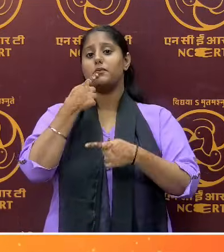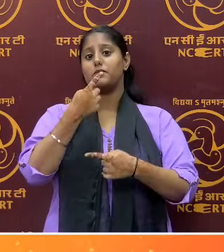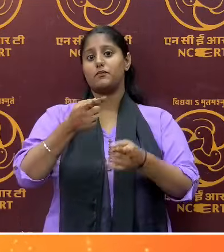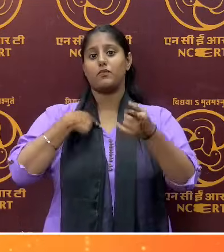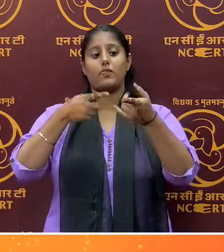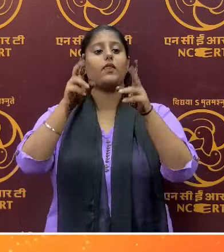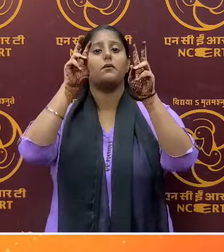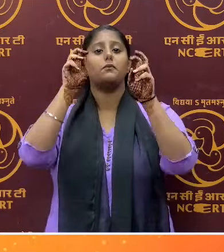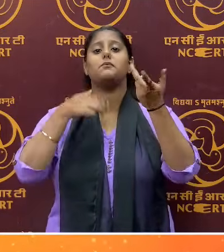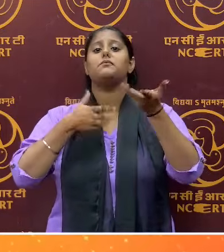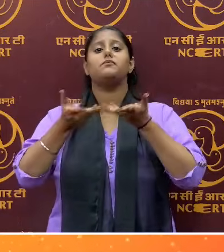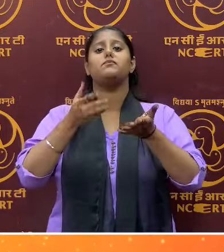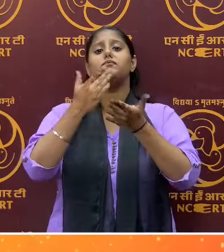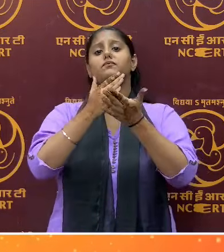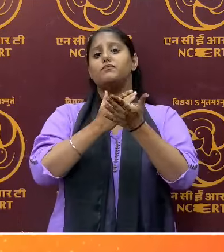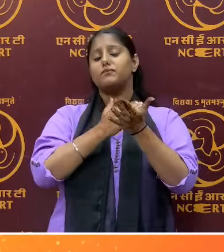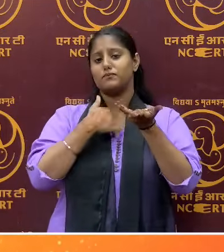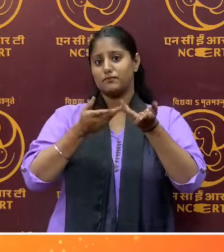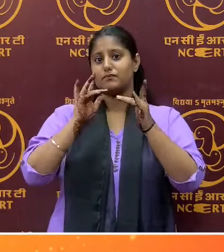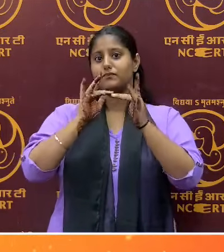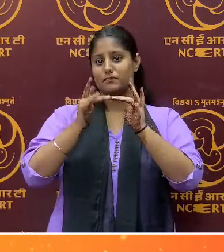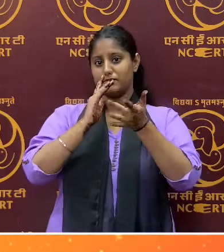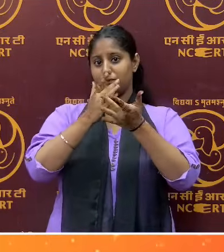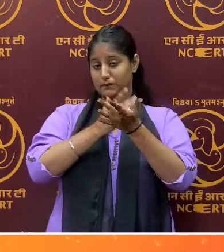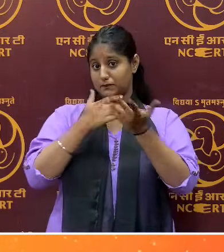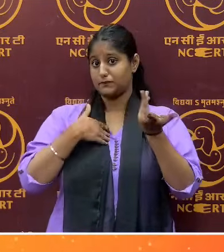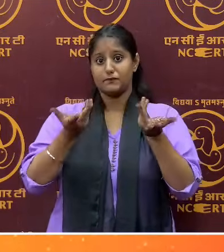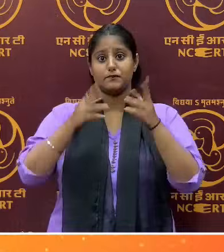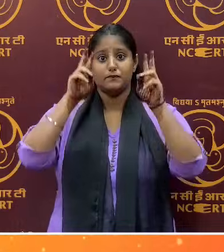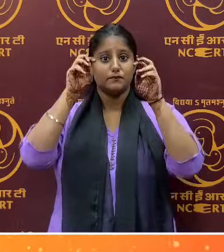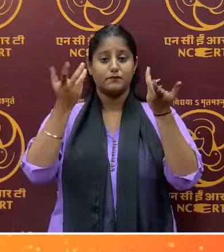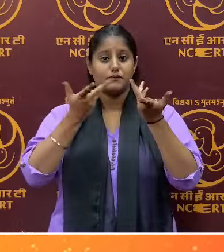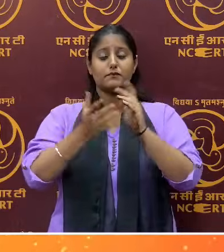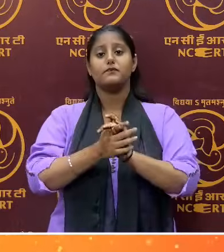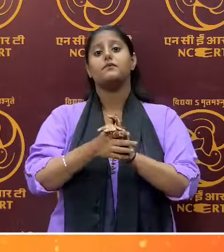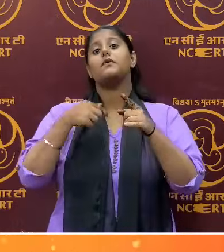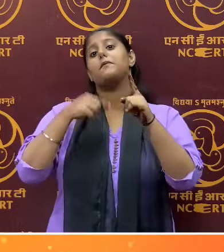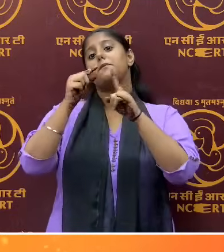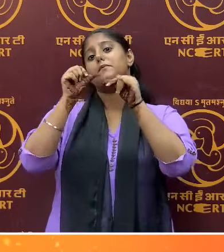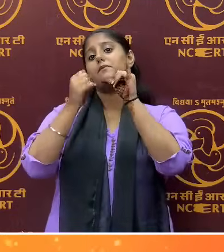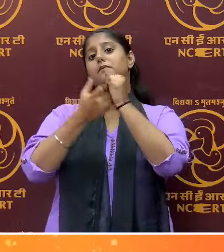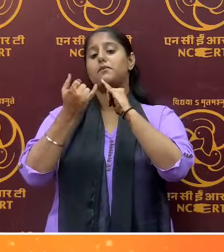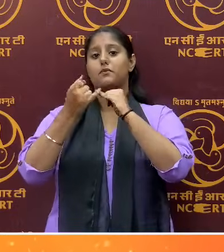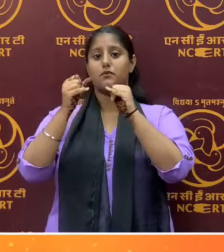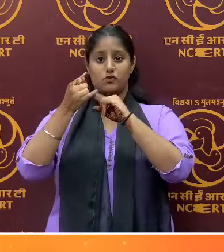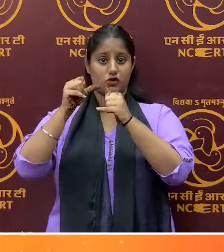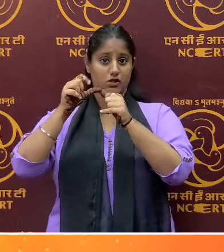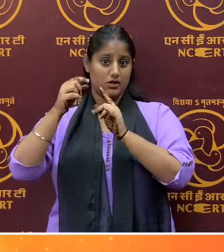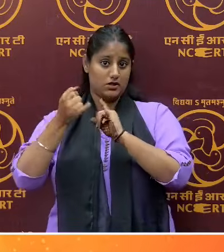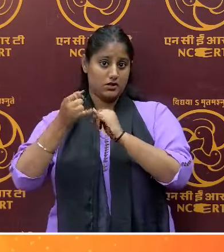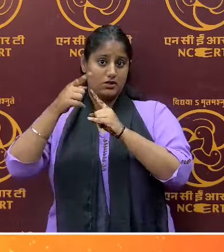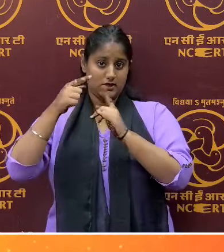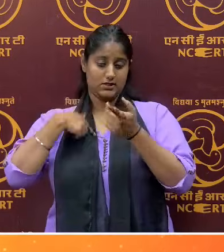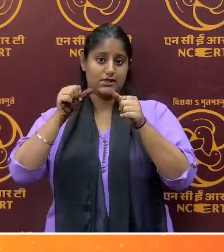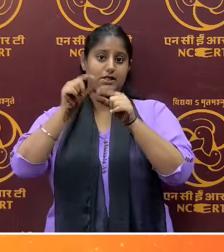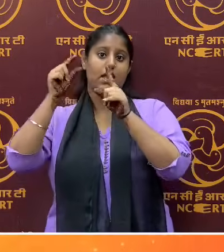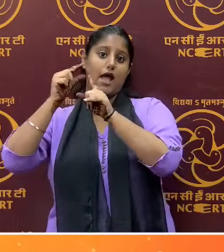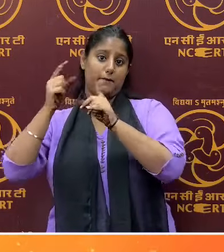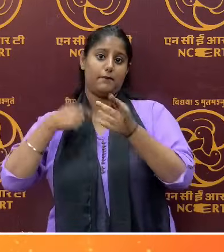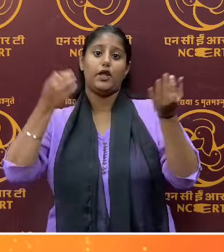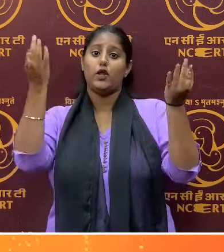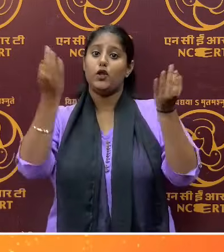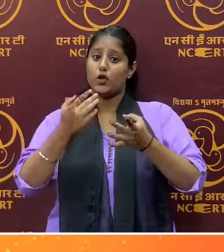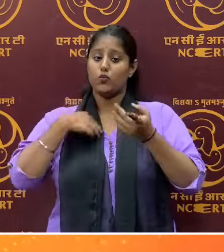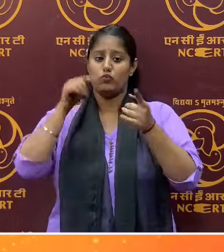talking about in this very special online orientation program. PRASHAST app has been revamped. We are talking about its new and